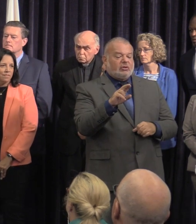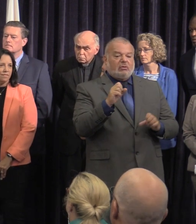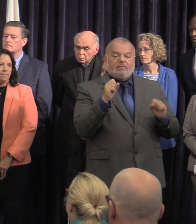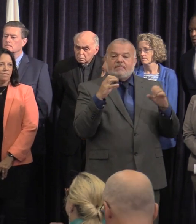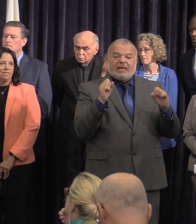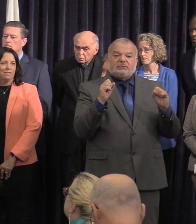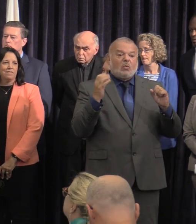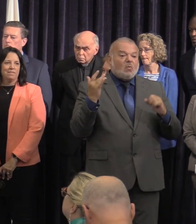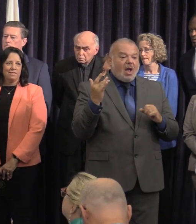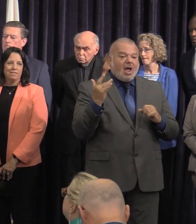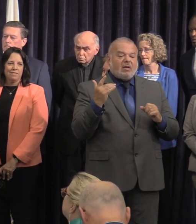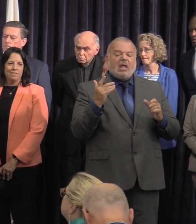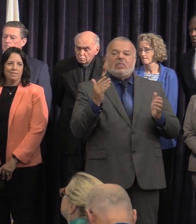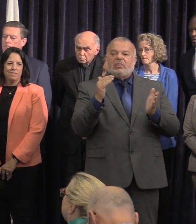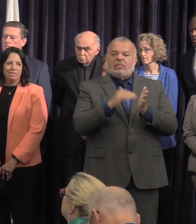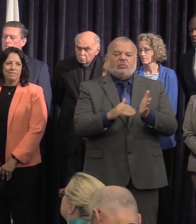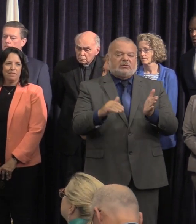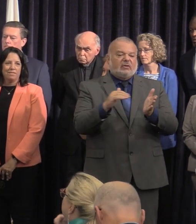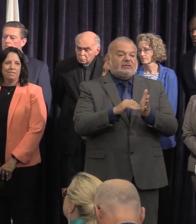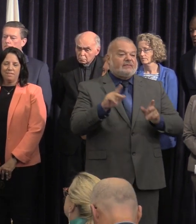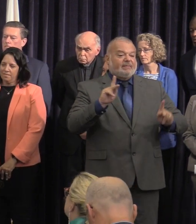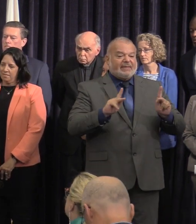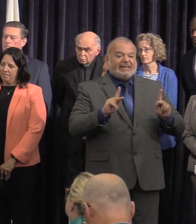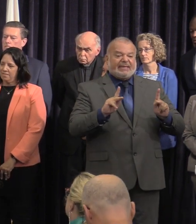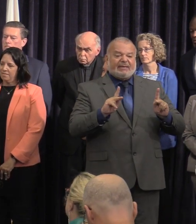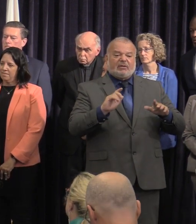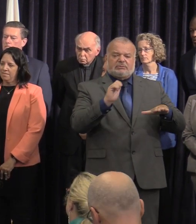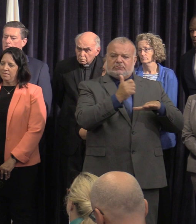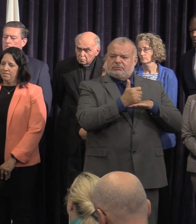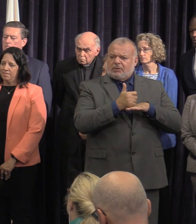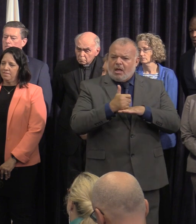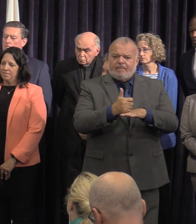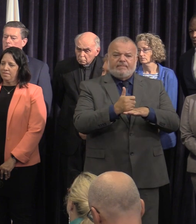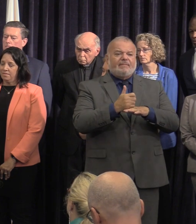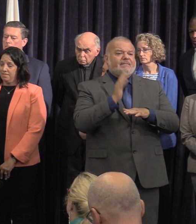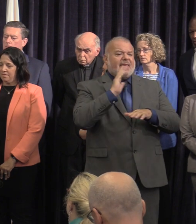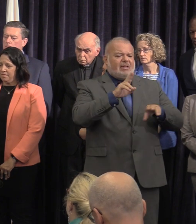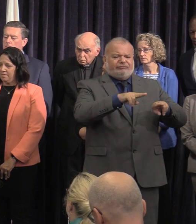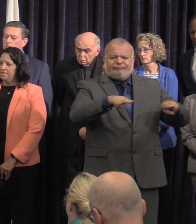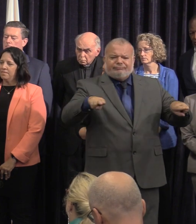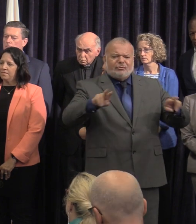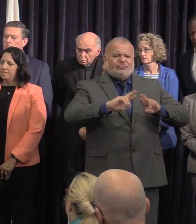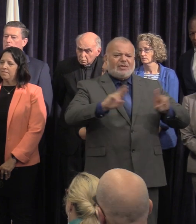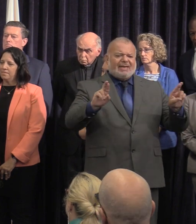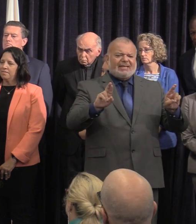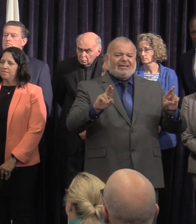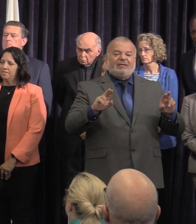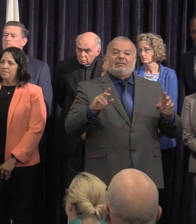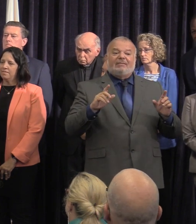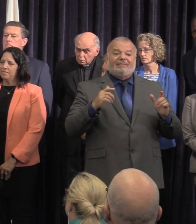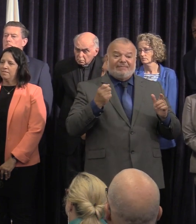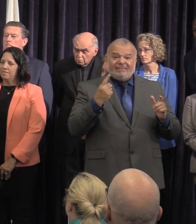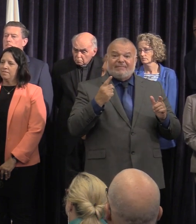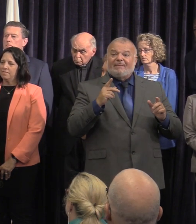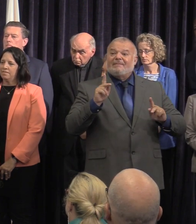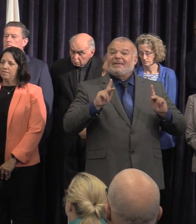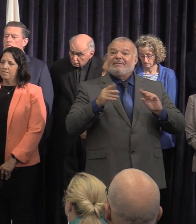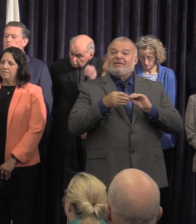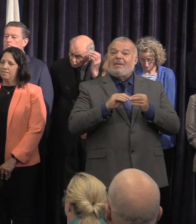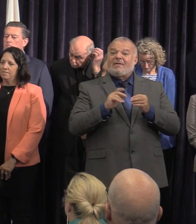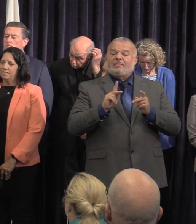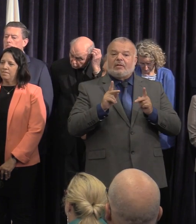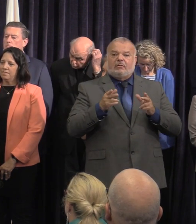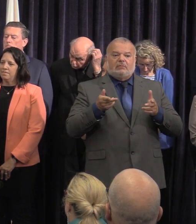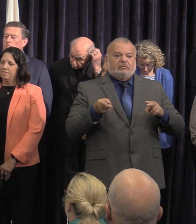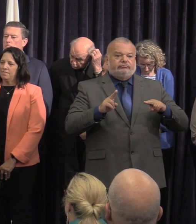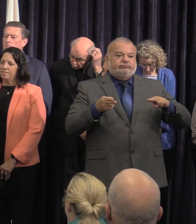of shelter units with the state's help. But the demand continues. And now we need a change in approach.